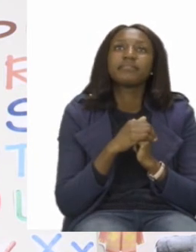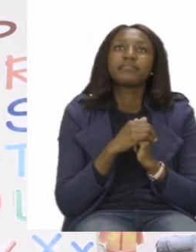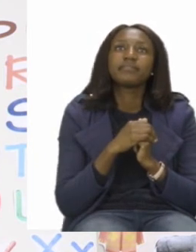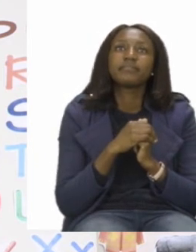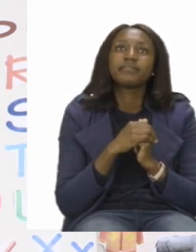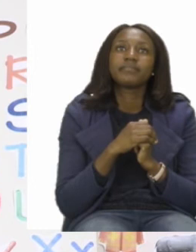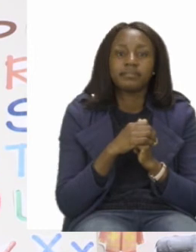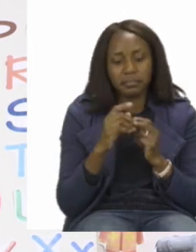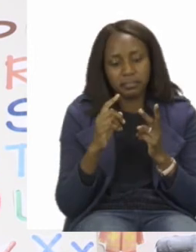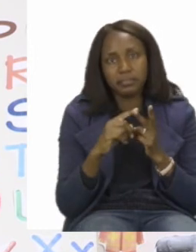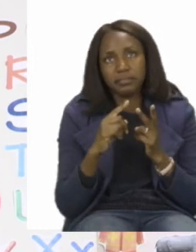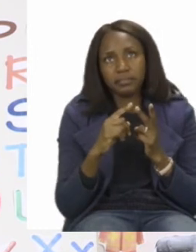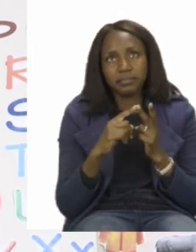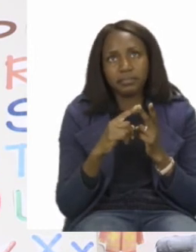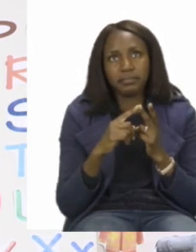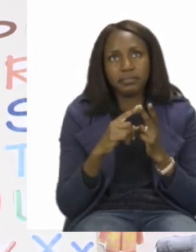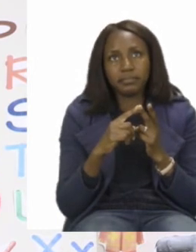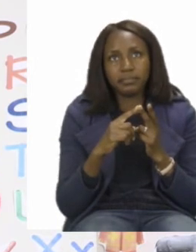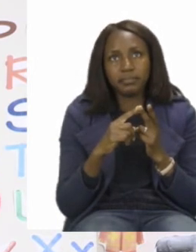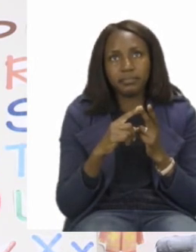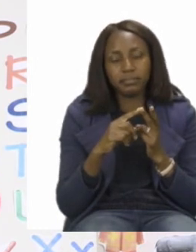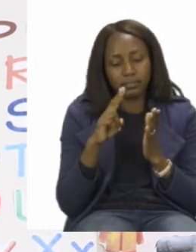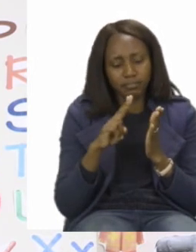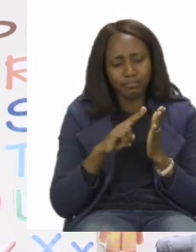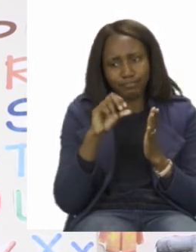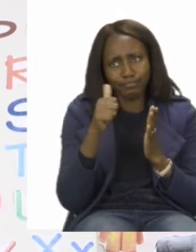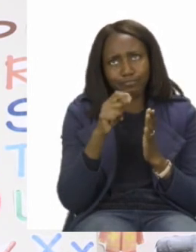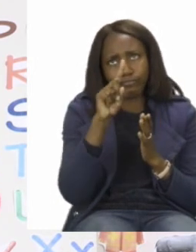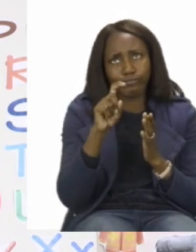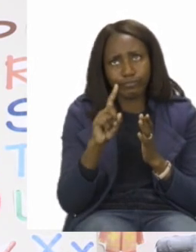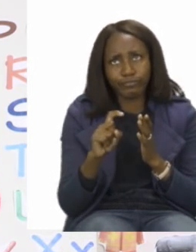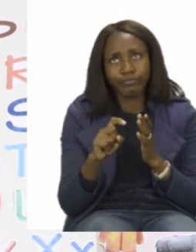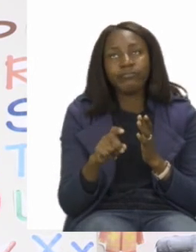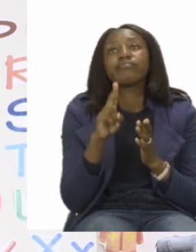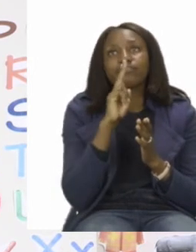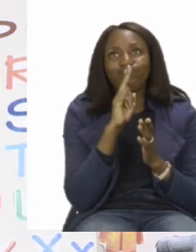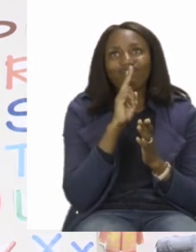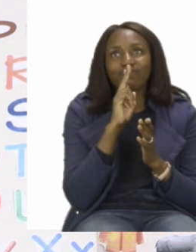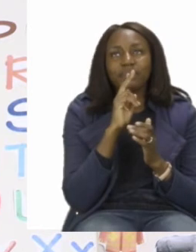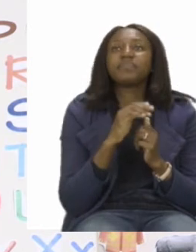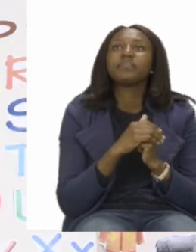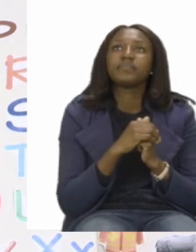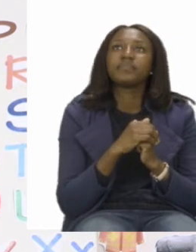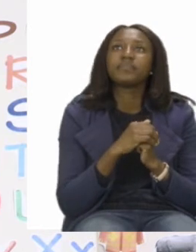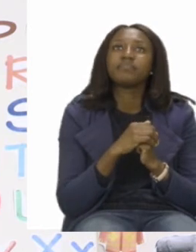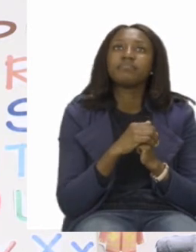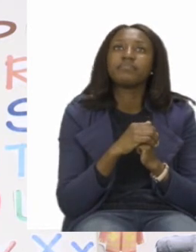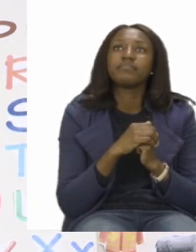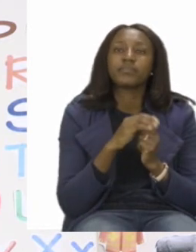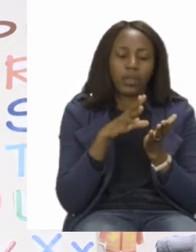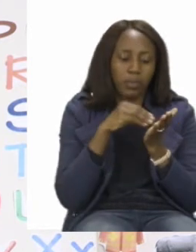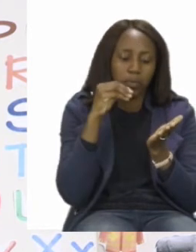And then you go and you can then read the rest of the questions and work out the change